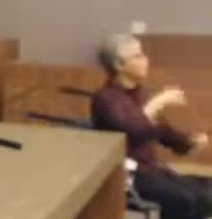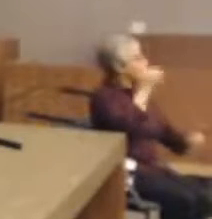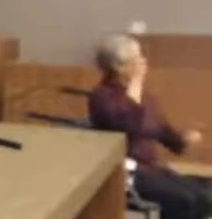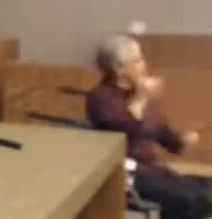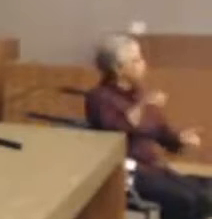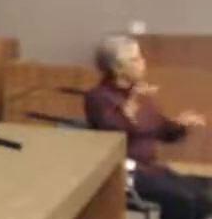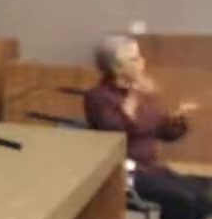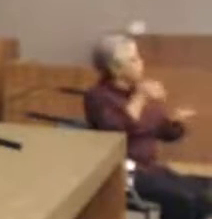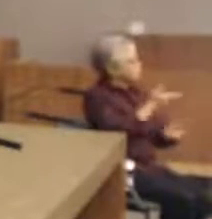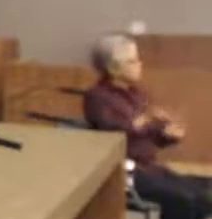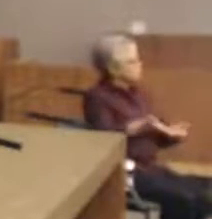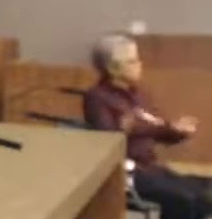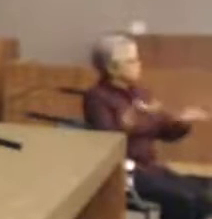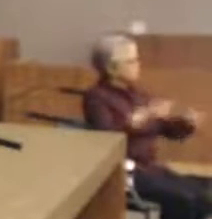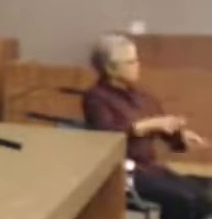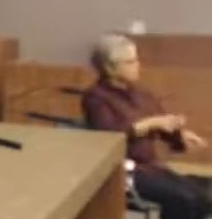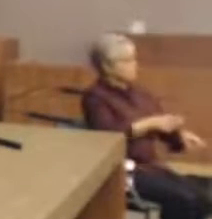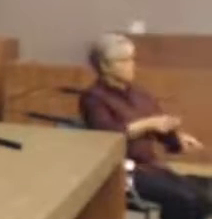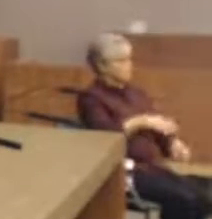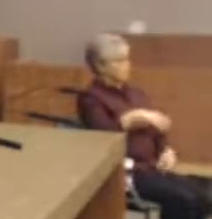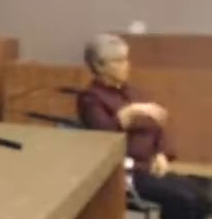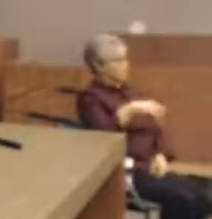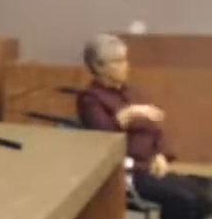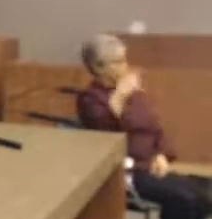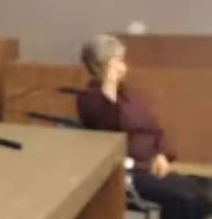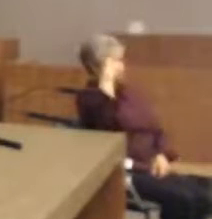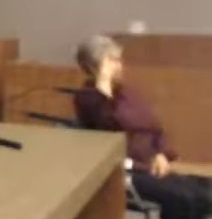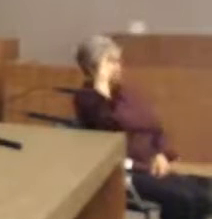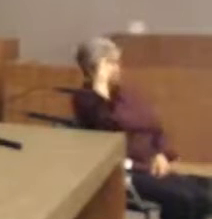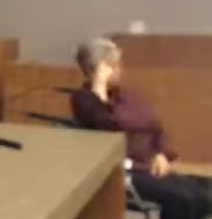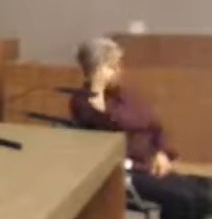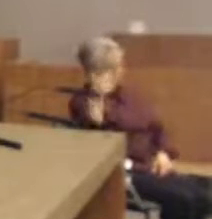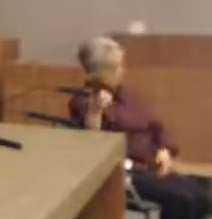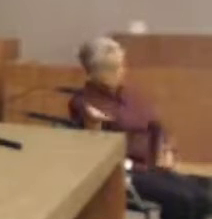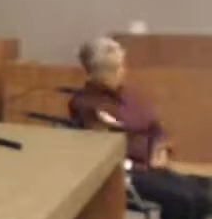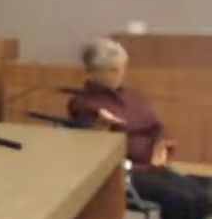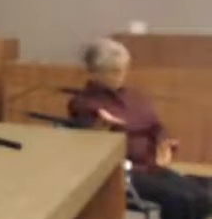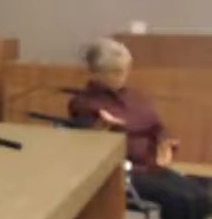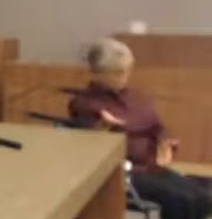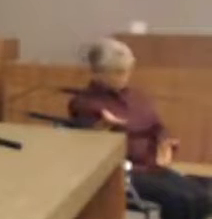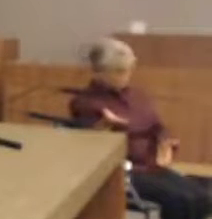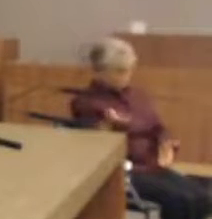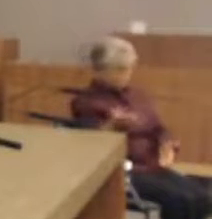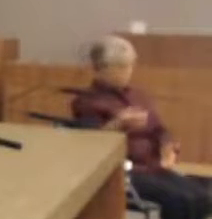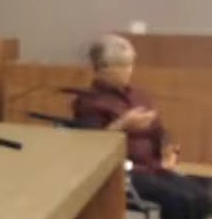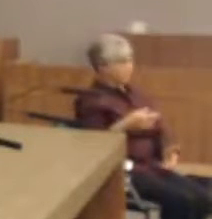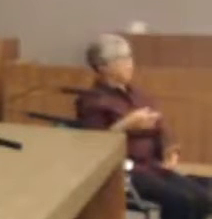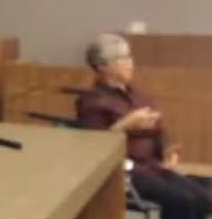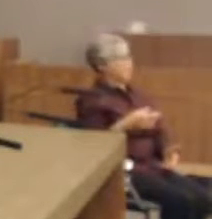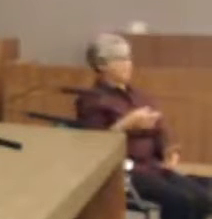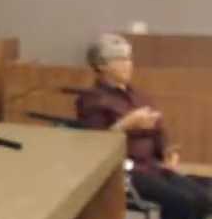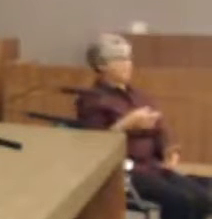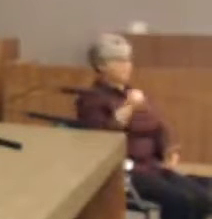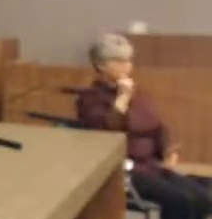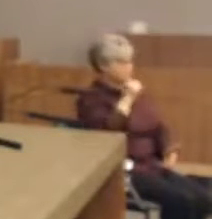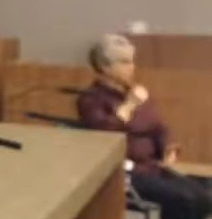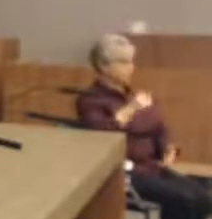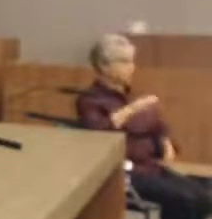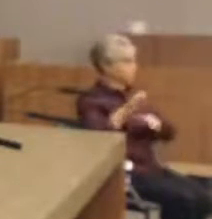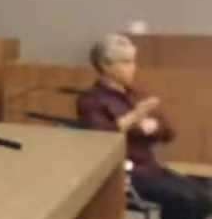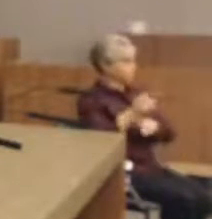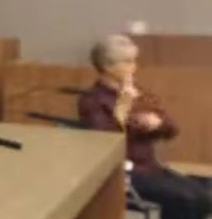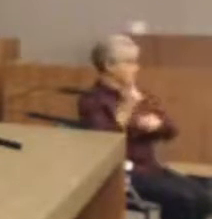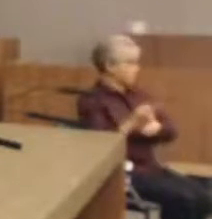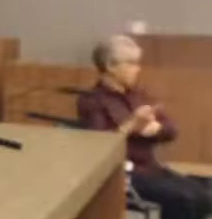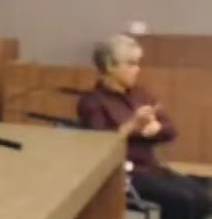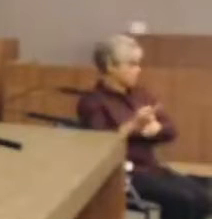and our brain is over here. So their brain is making decisions based on not being fully functioning, right? Not working in